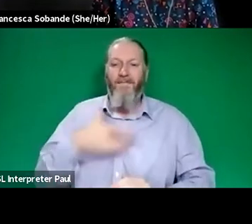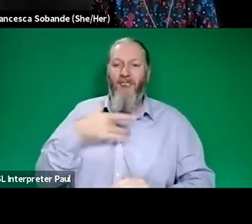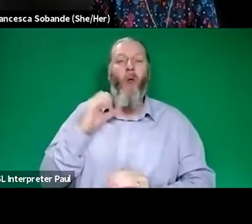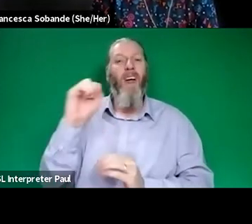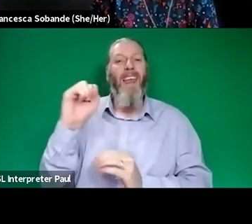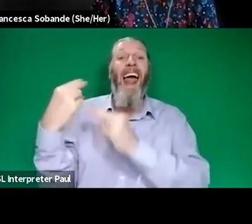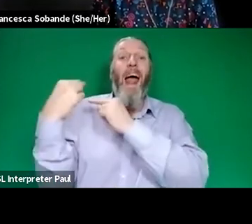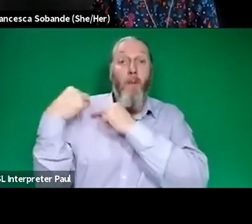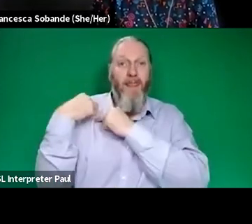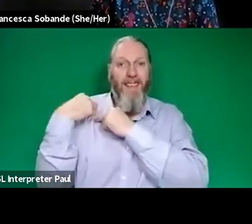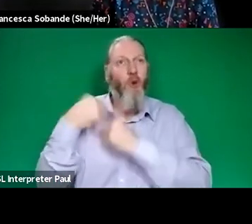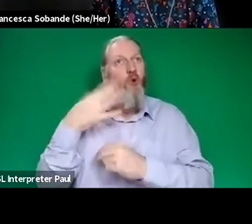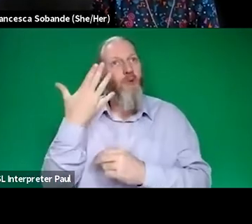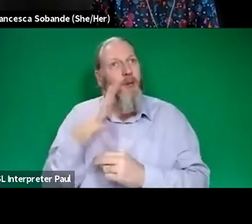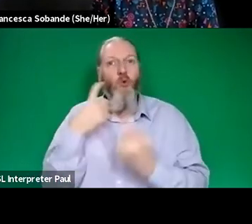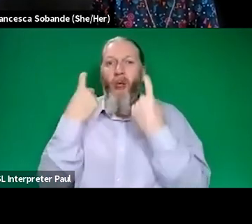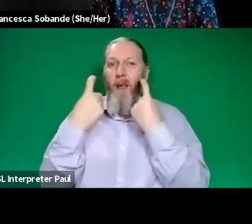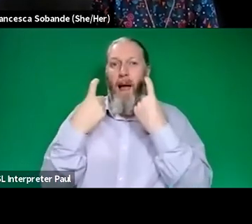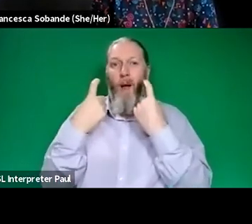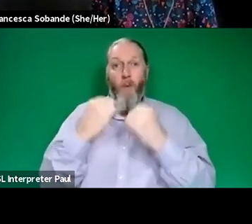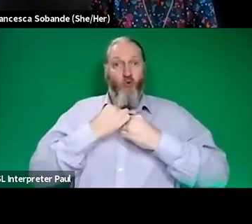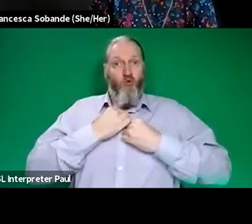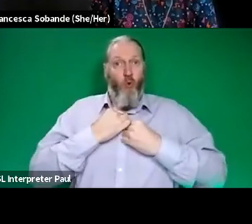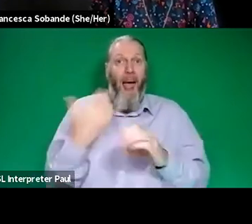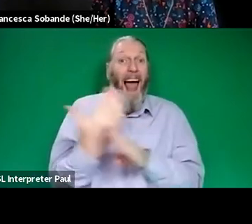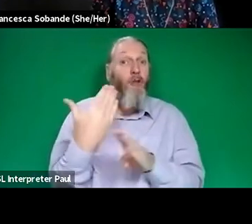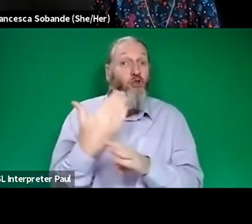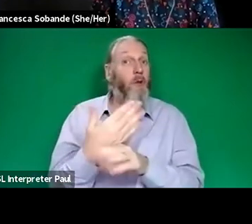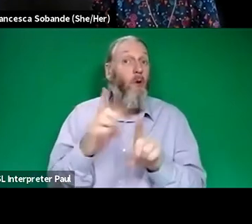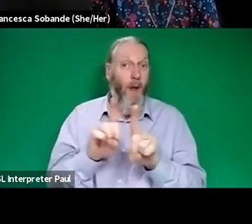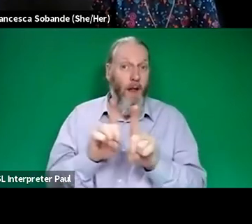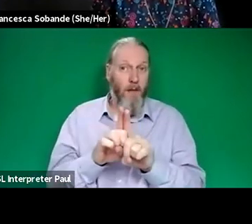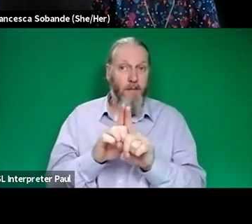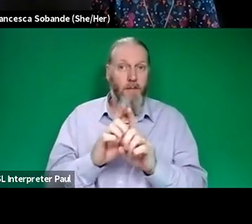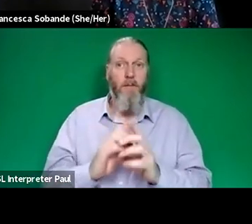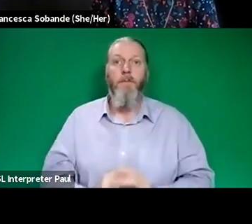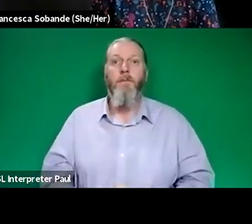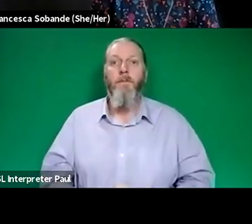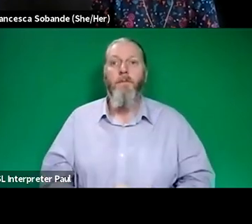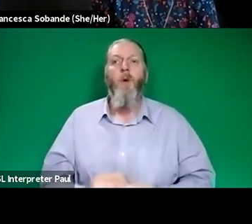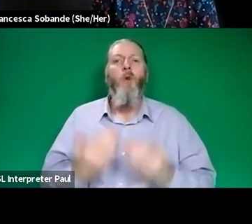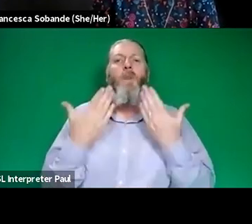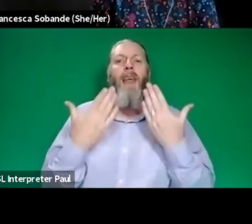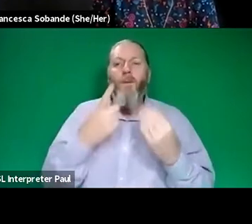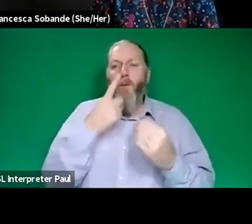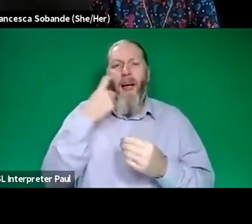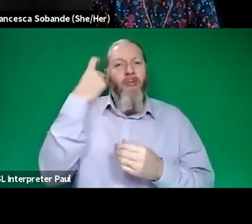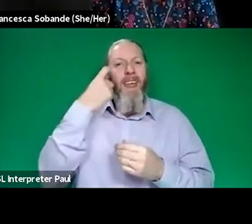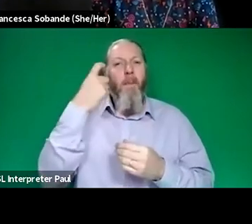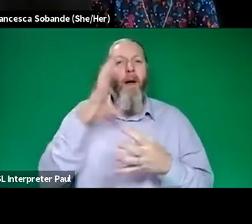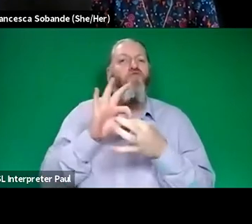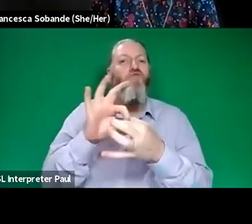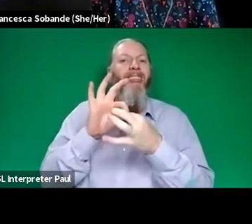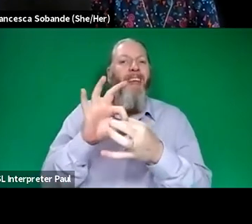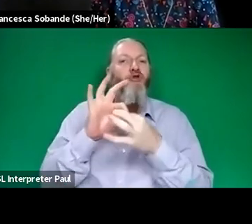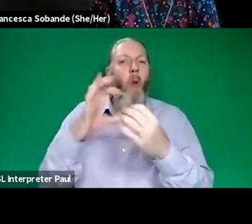justice. So with that being said, I think we can kind of focus a little bit more on relational power and about how we build that. And we do